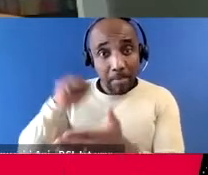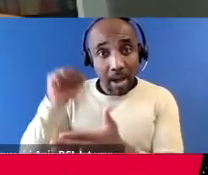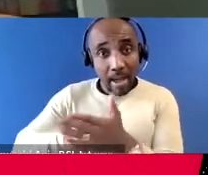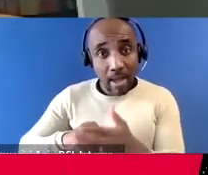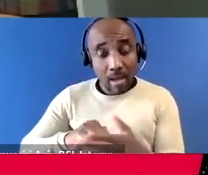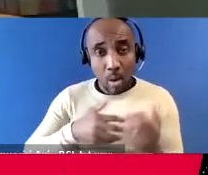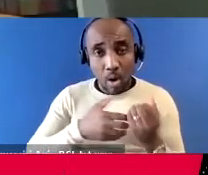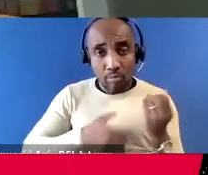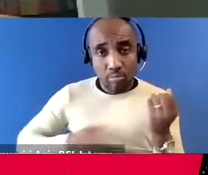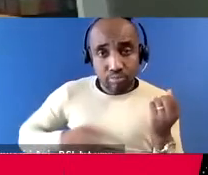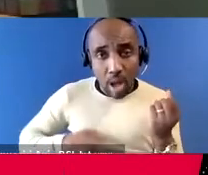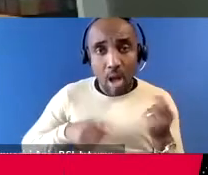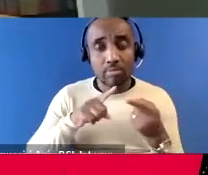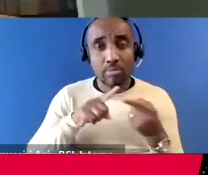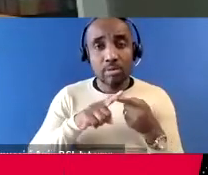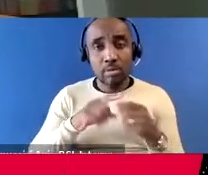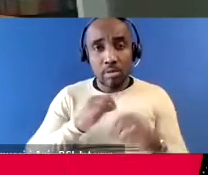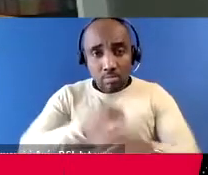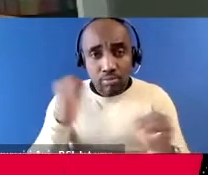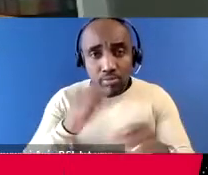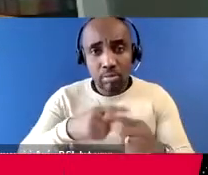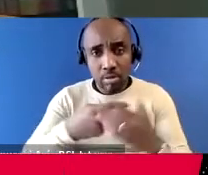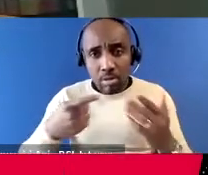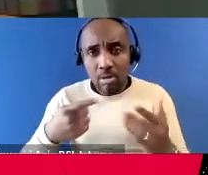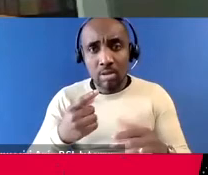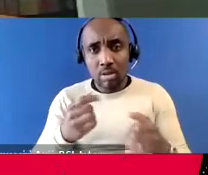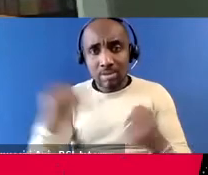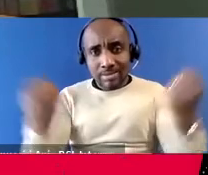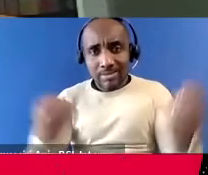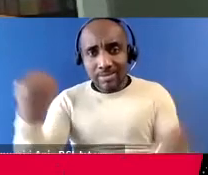arms, really, really, really quickly.